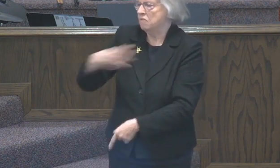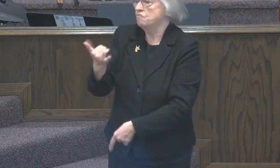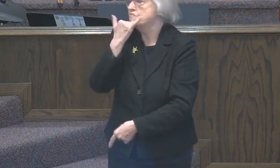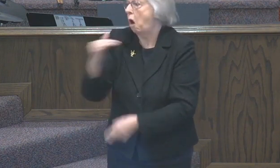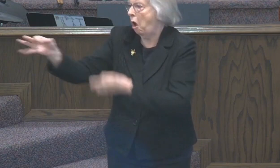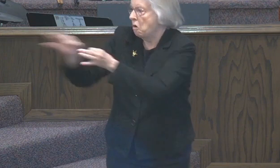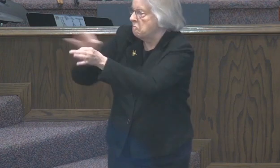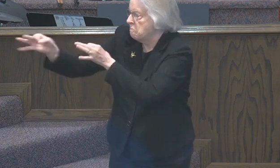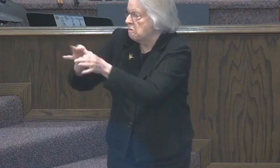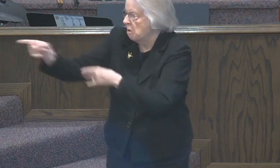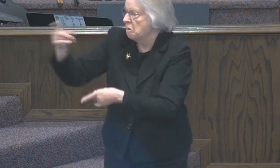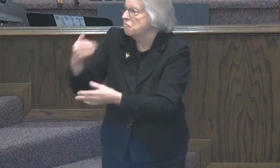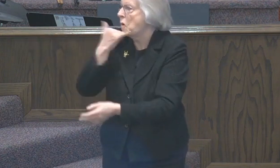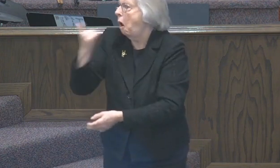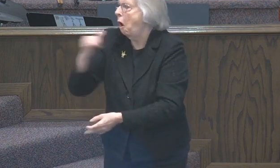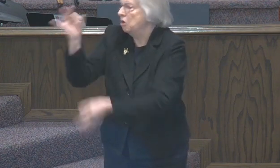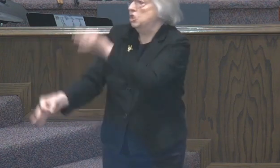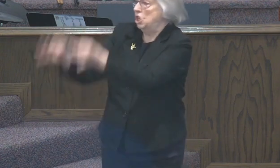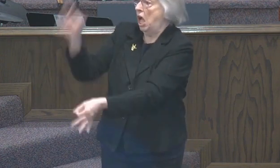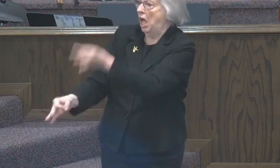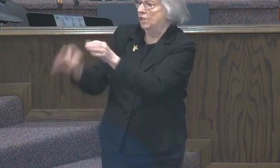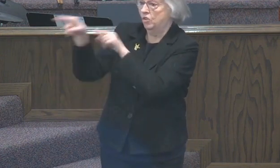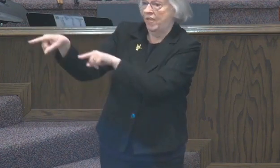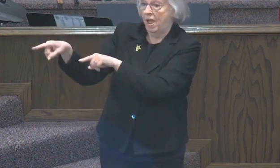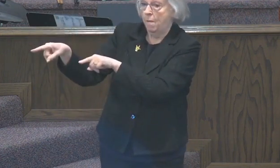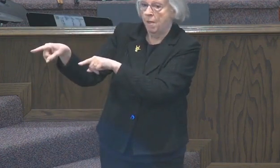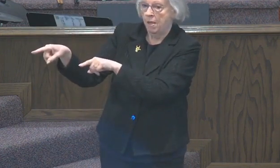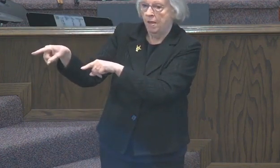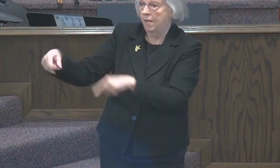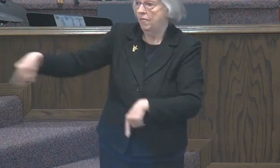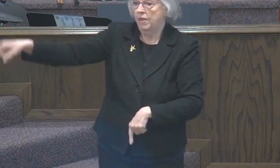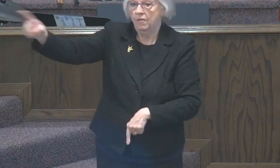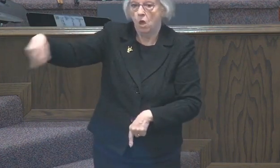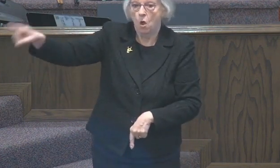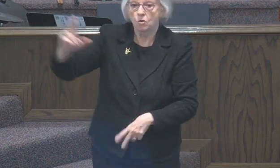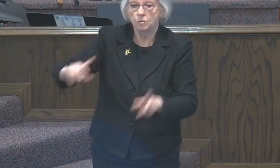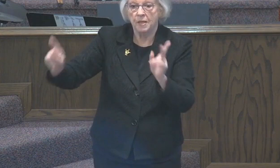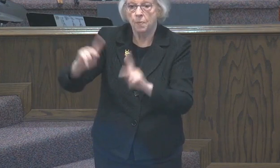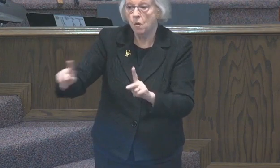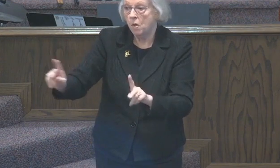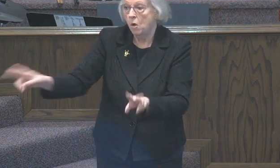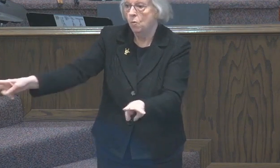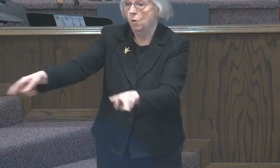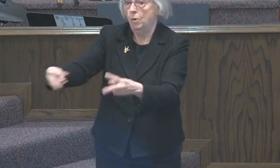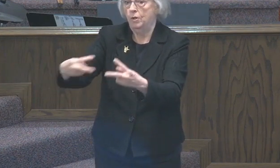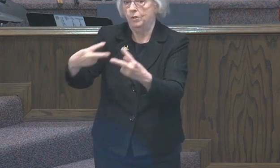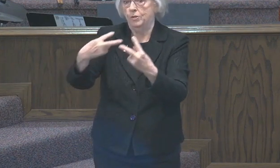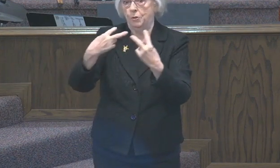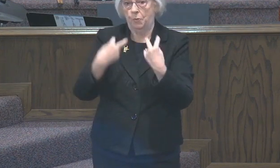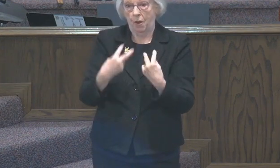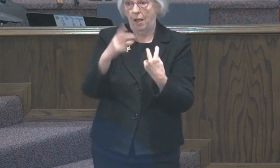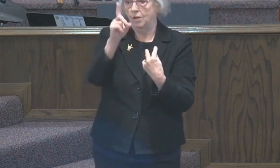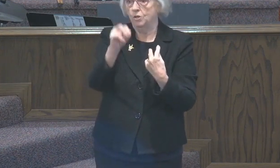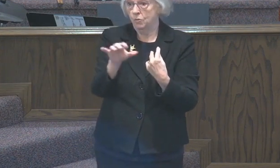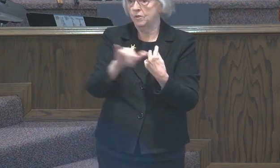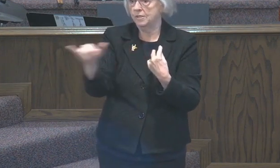therefore, whatever you want men to do to you, do also to them, for this is the law and the prophets. Now, in some